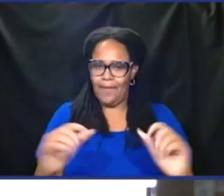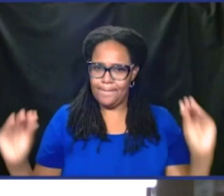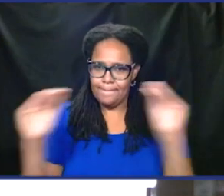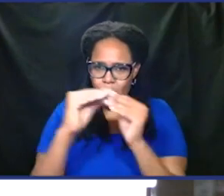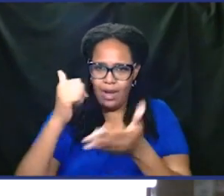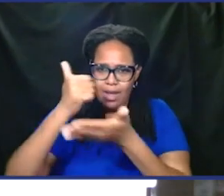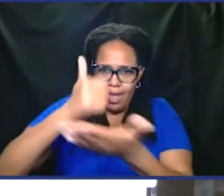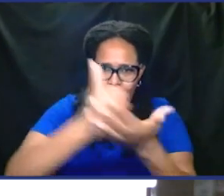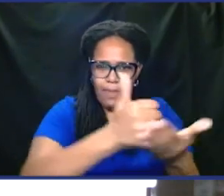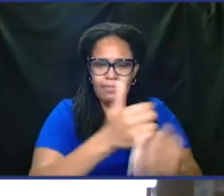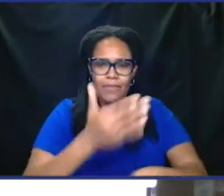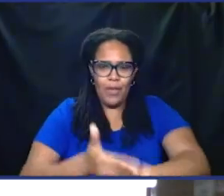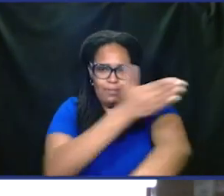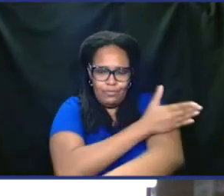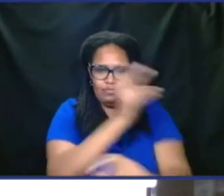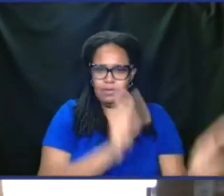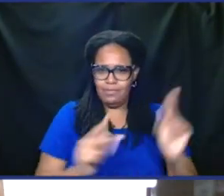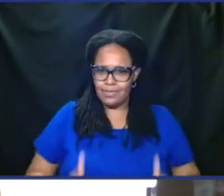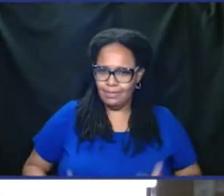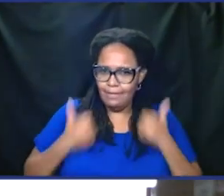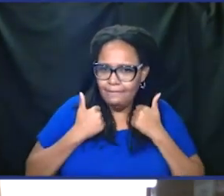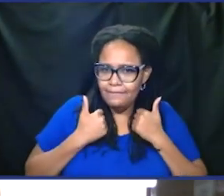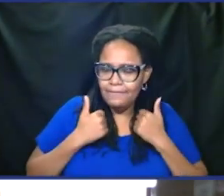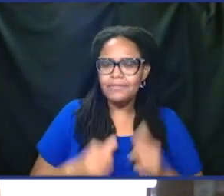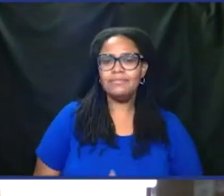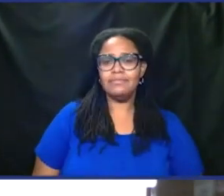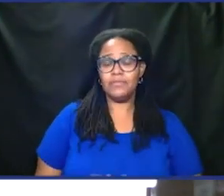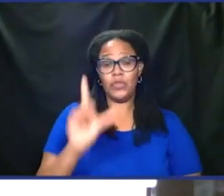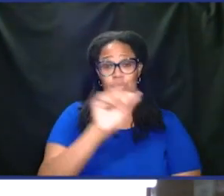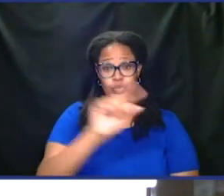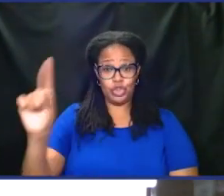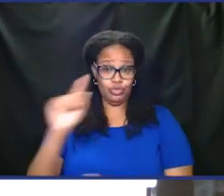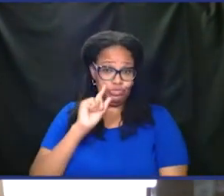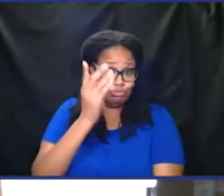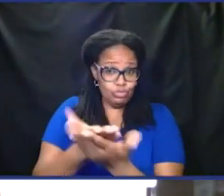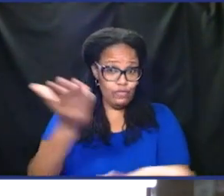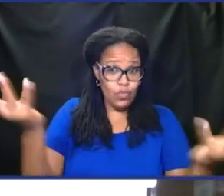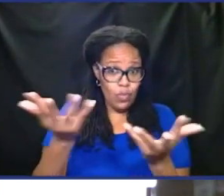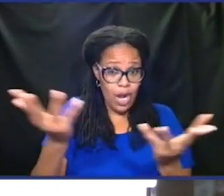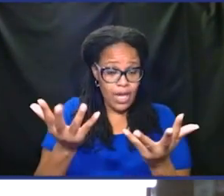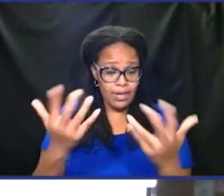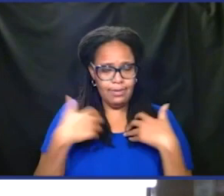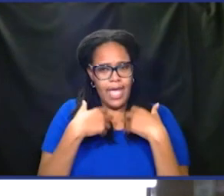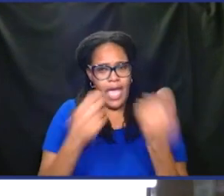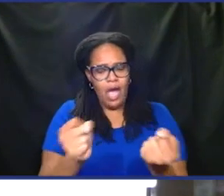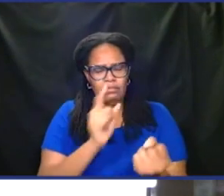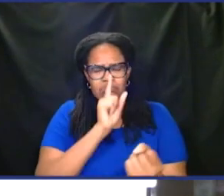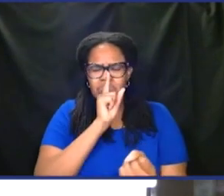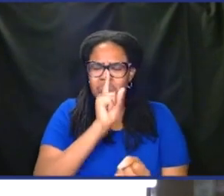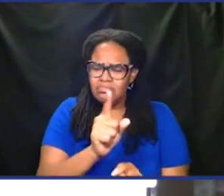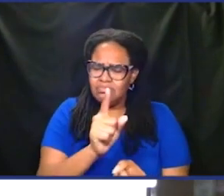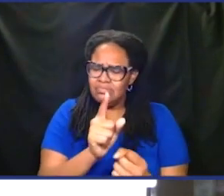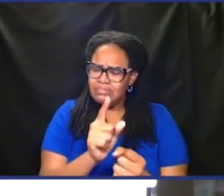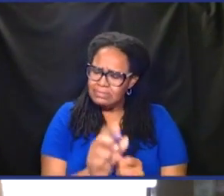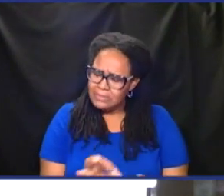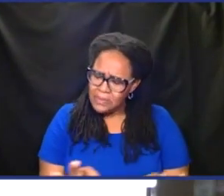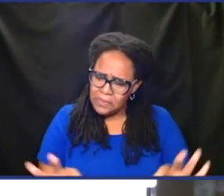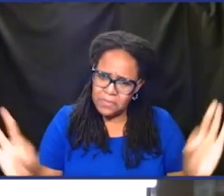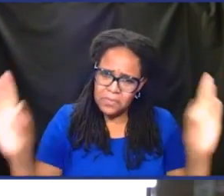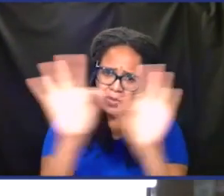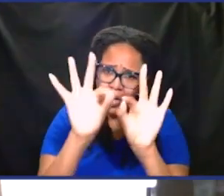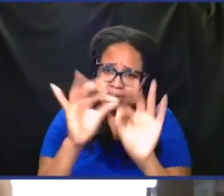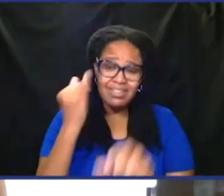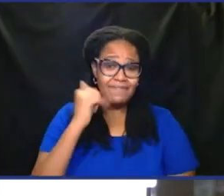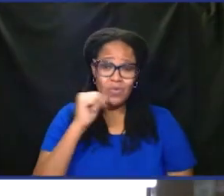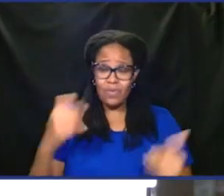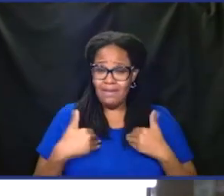people. 2020 has certainly proven one thing. Health is fundamental. Without health, we are held back as